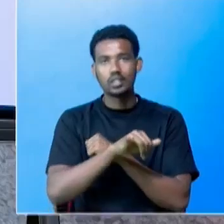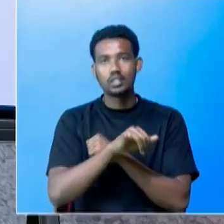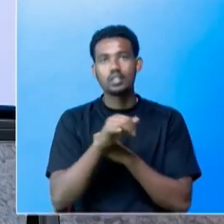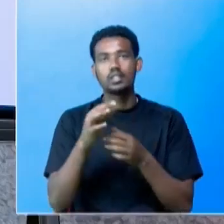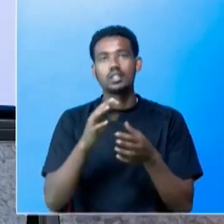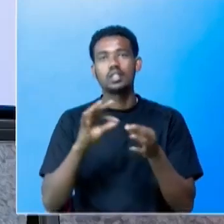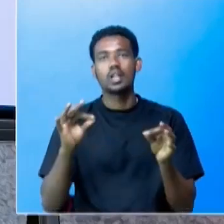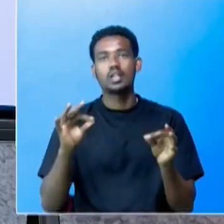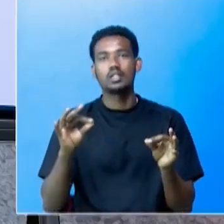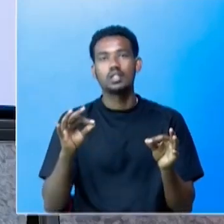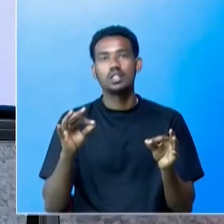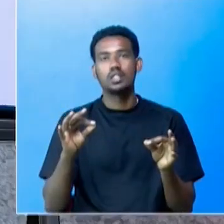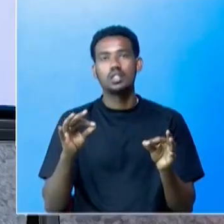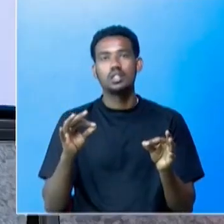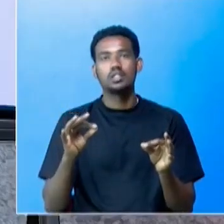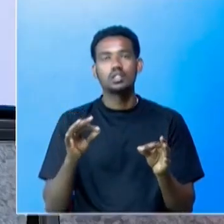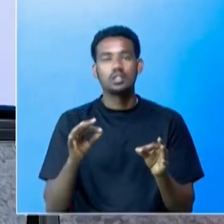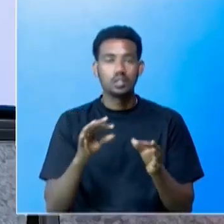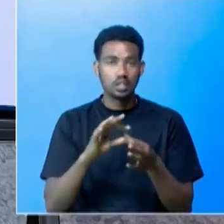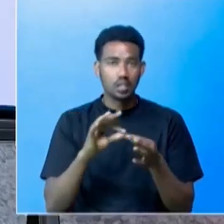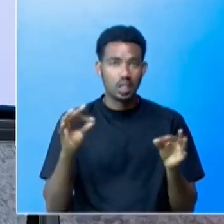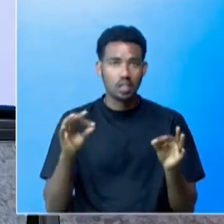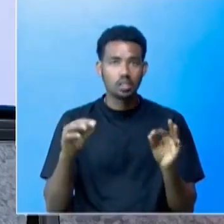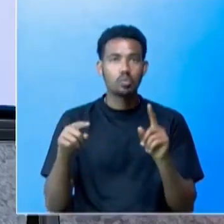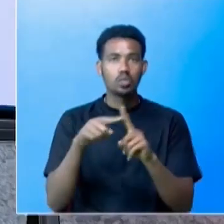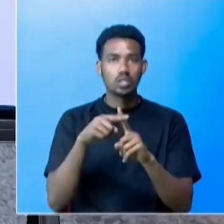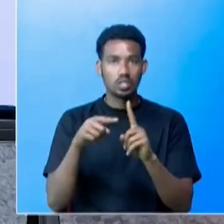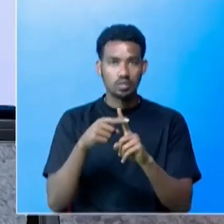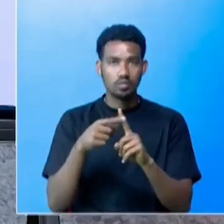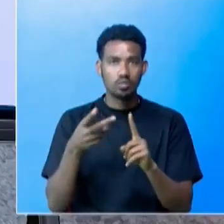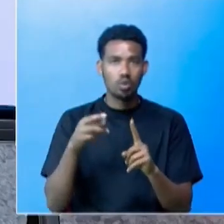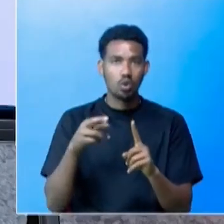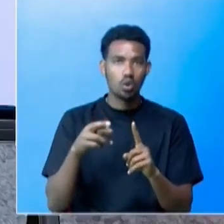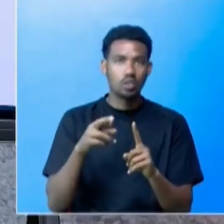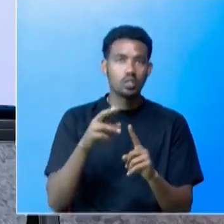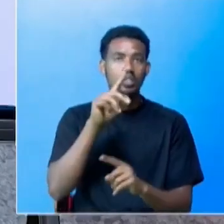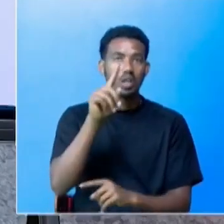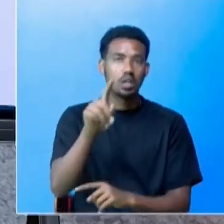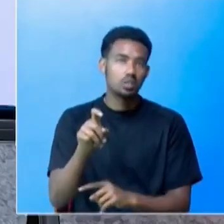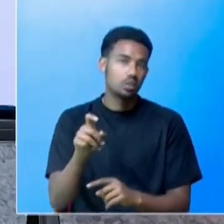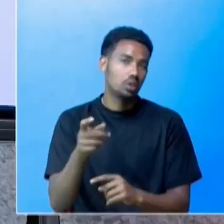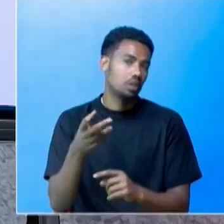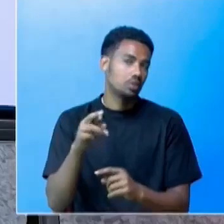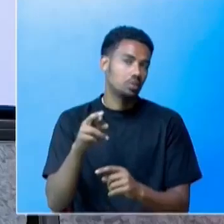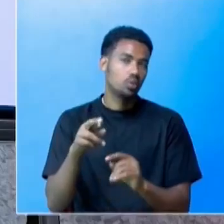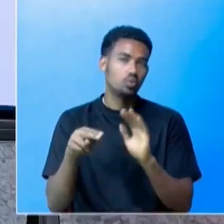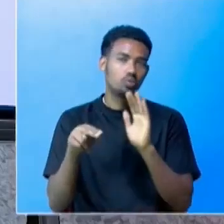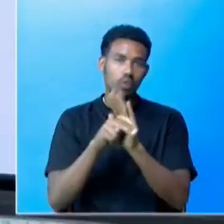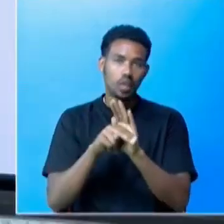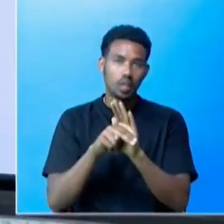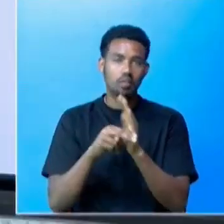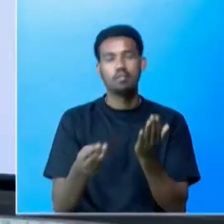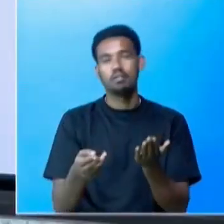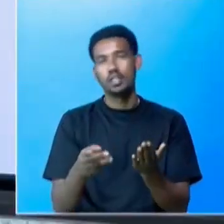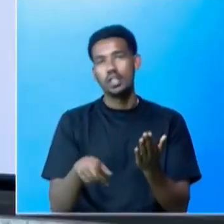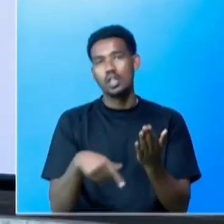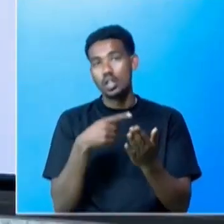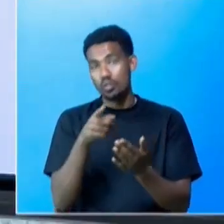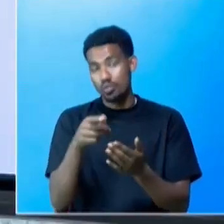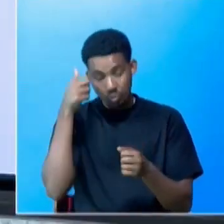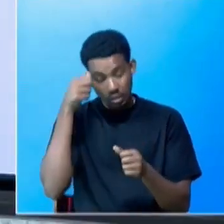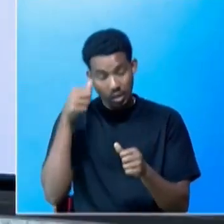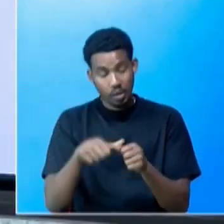is positive or affirmative with interrogative and also negative form. Students, if you